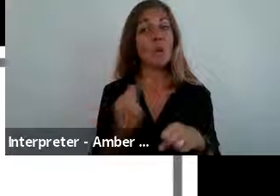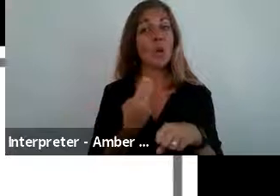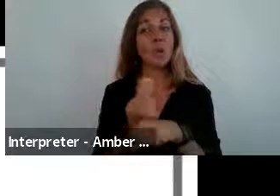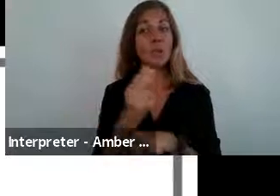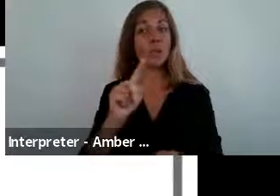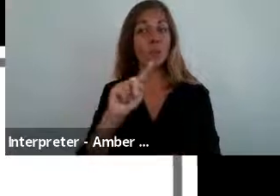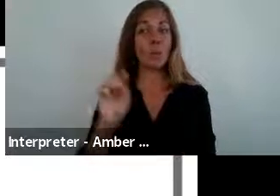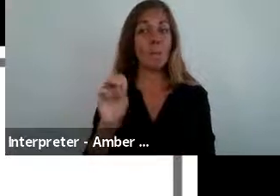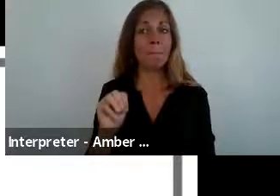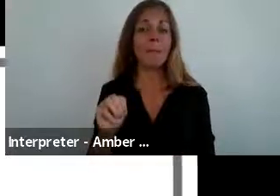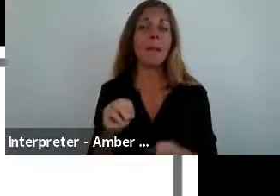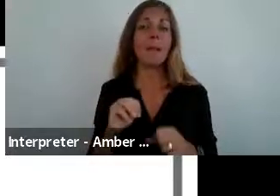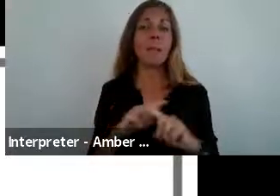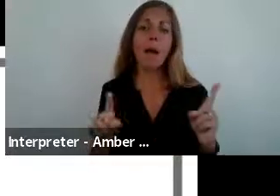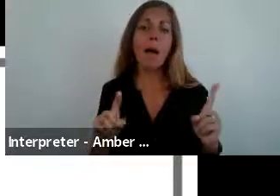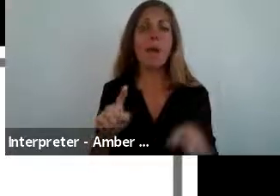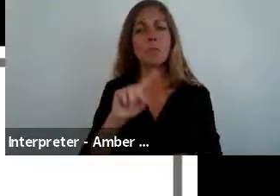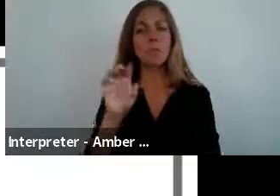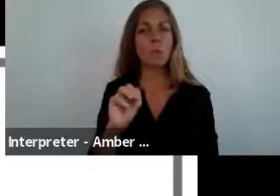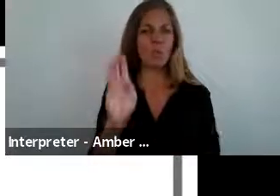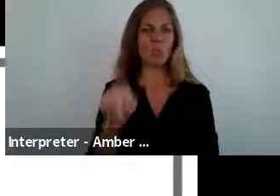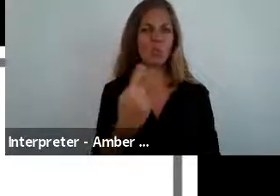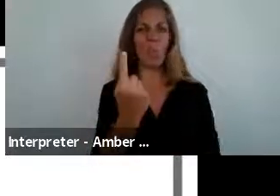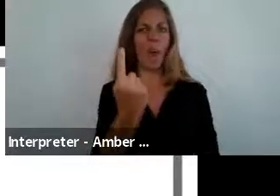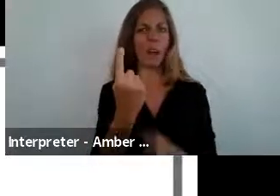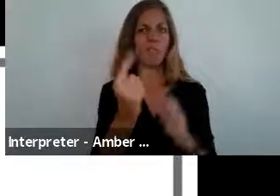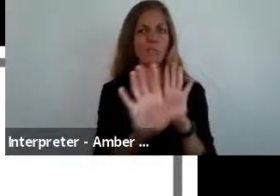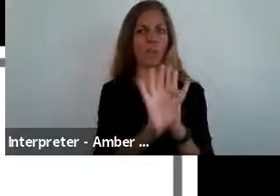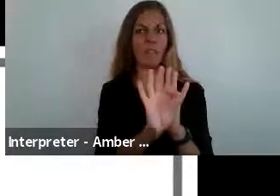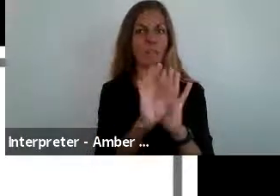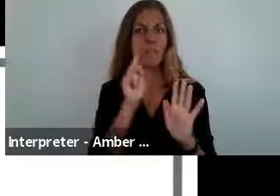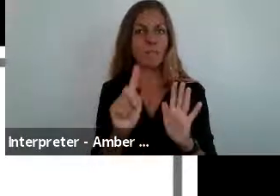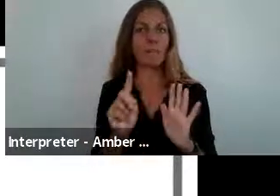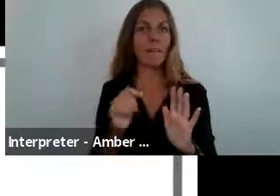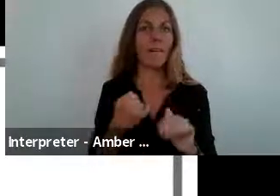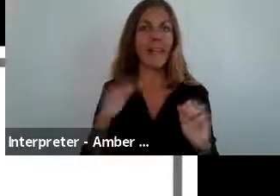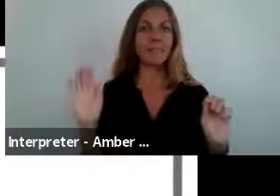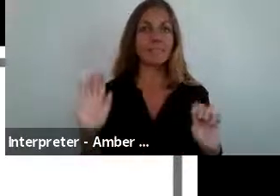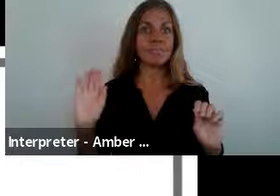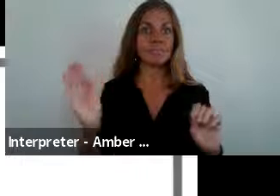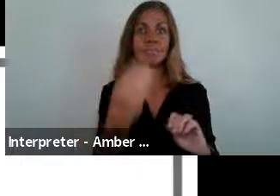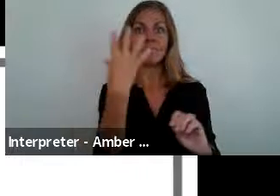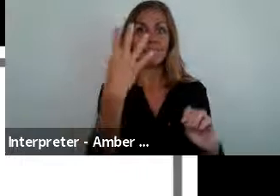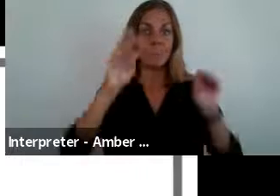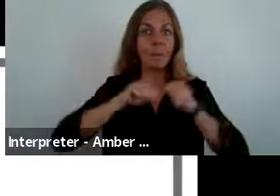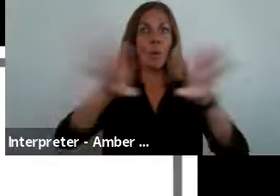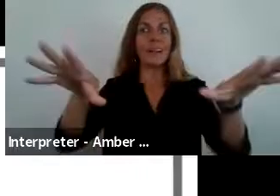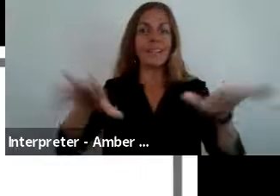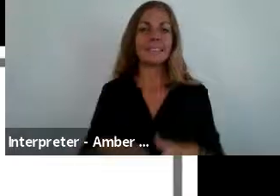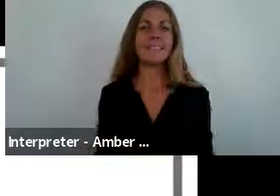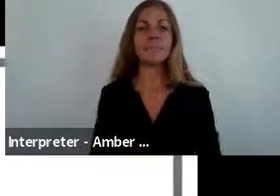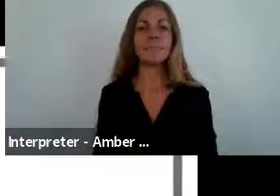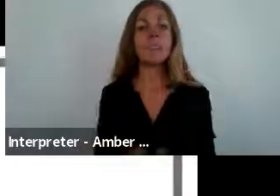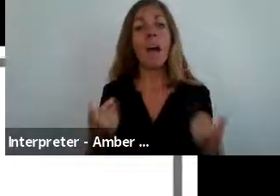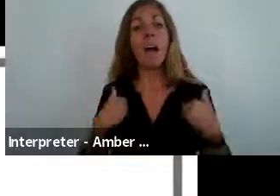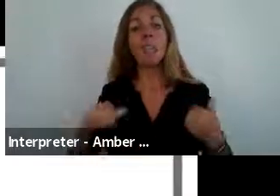just one option that's out there for having some kind of live broadcast. There are other platforms like